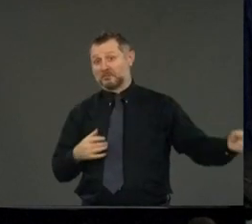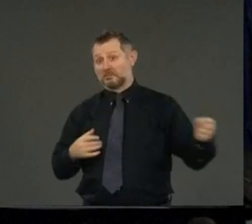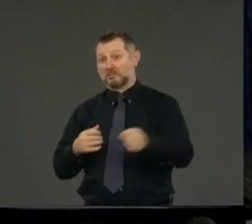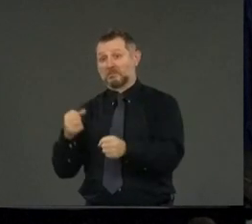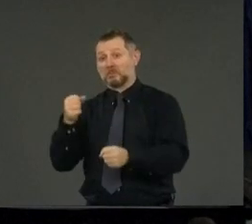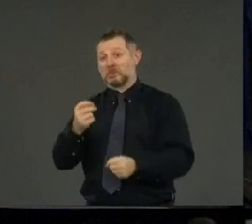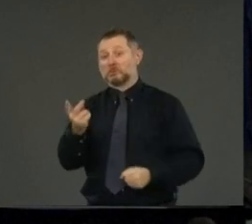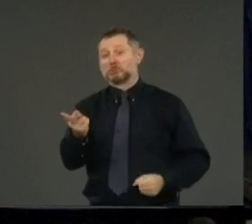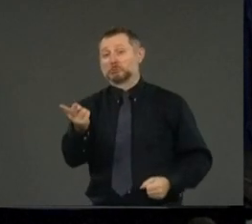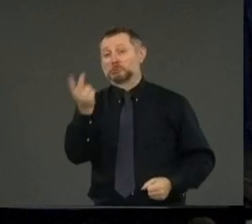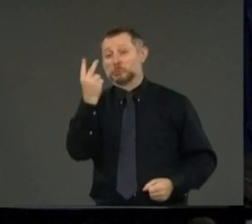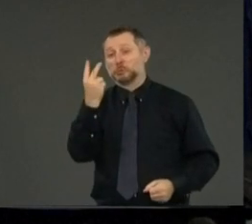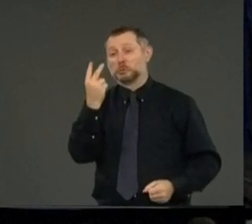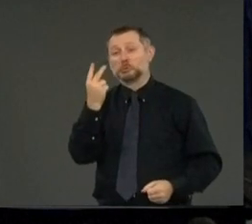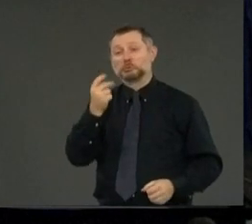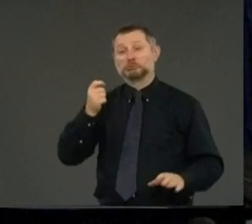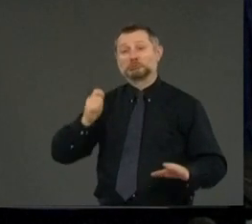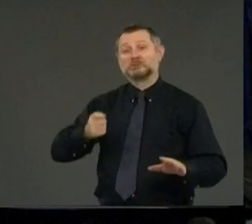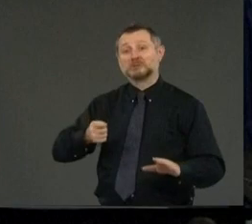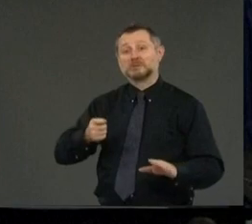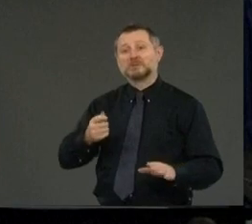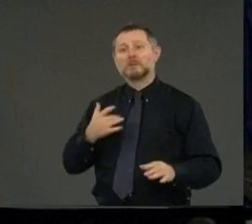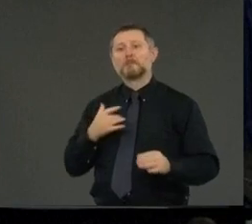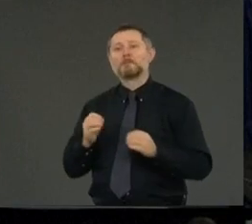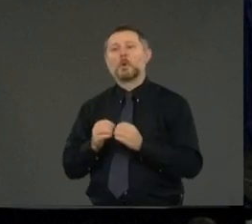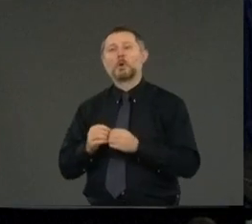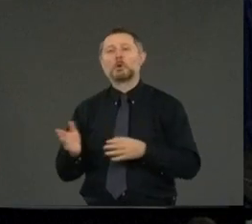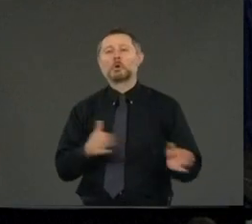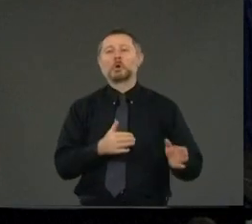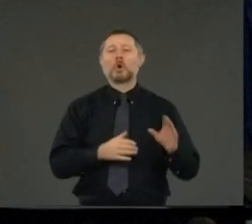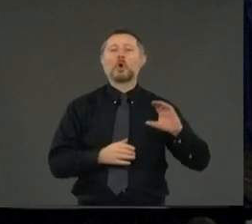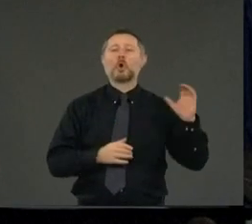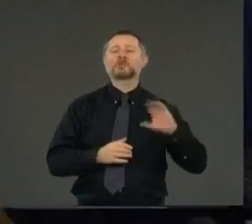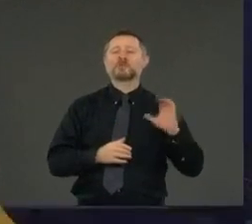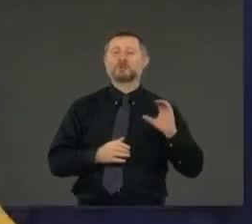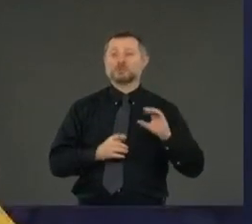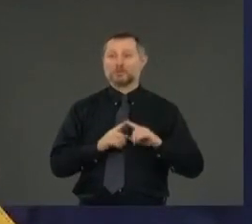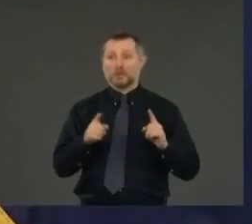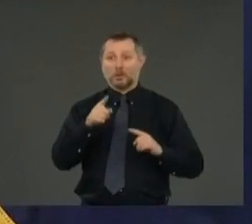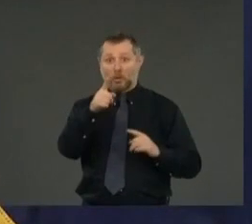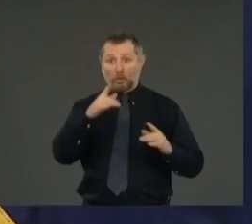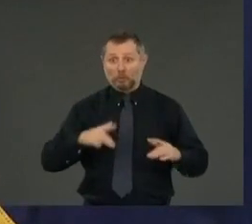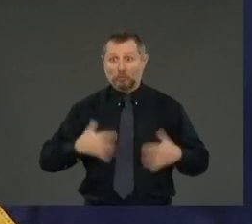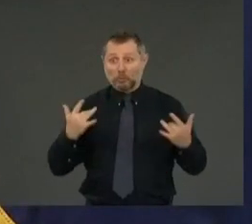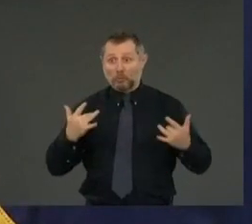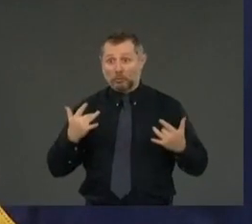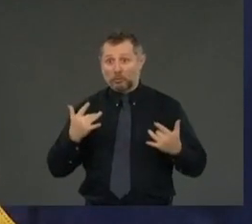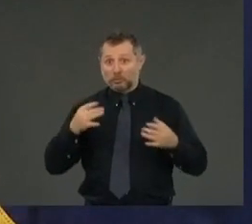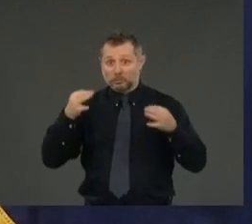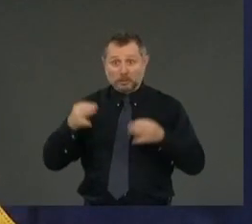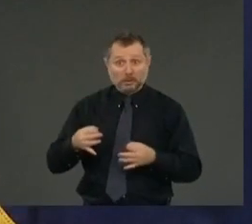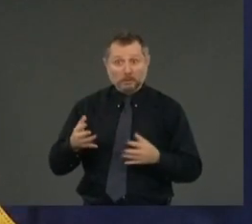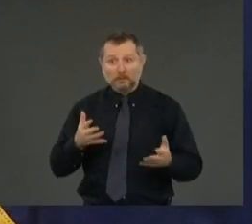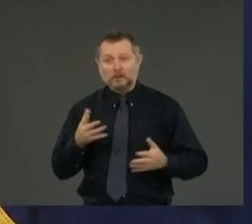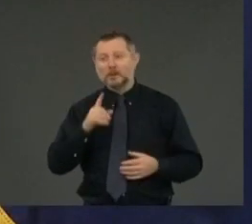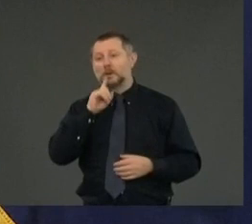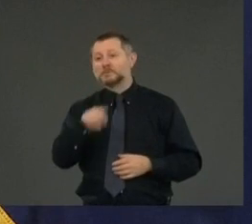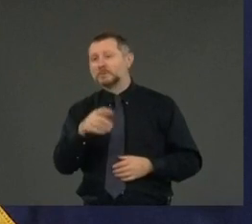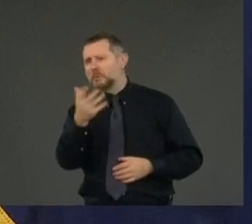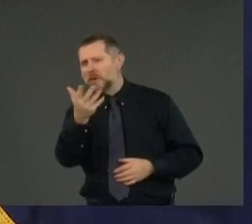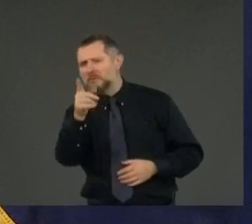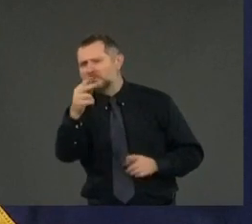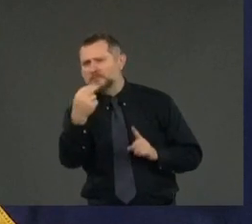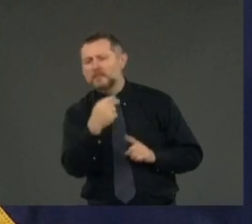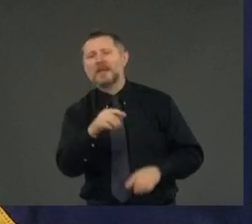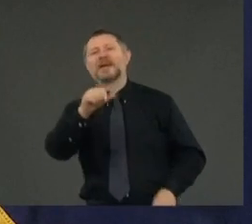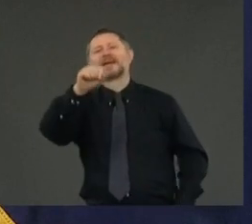approach. Are you pleasantly surprised by the direction it's gone in based on those last 2 rulings? Yeah. And by the way,